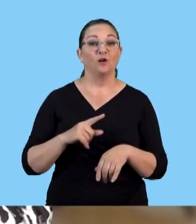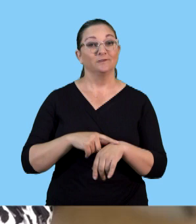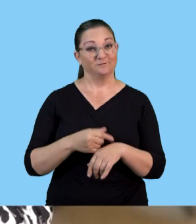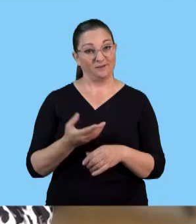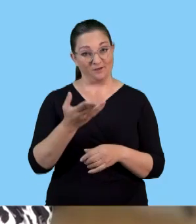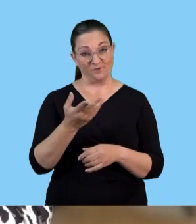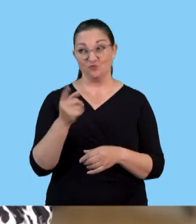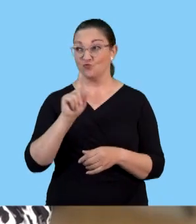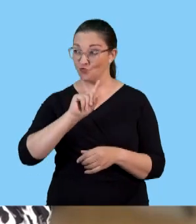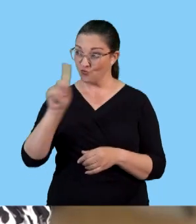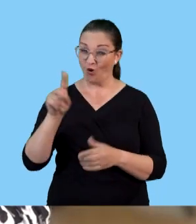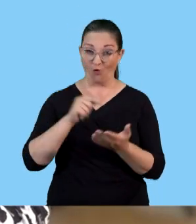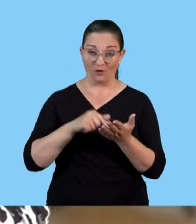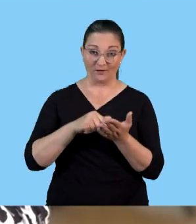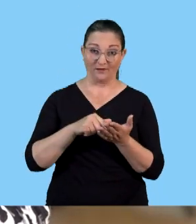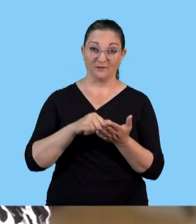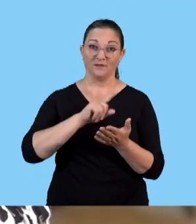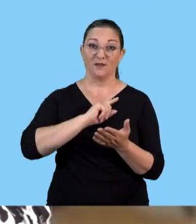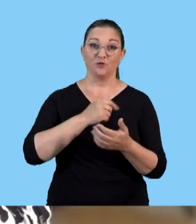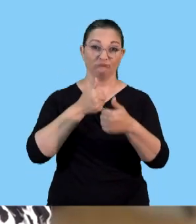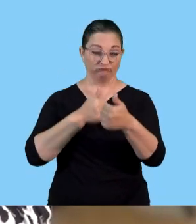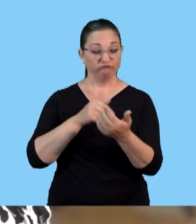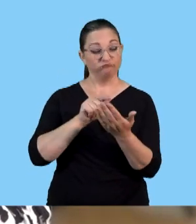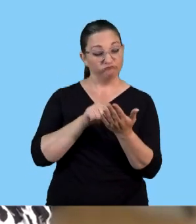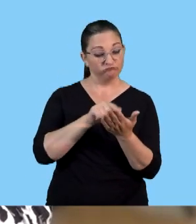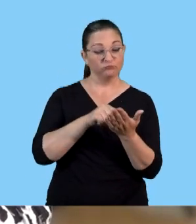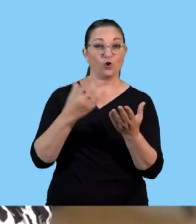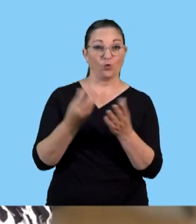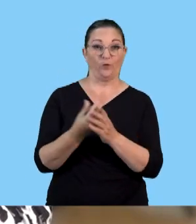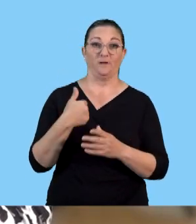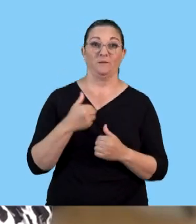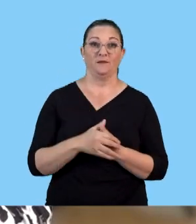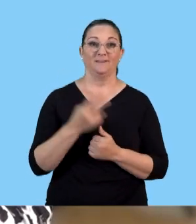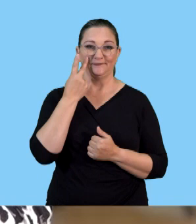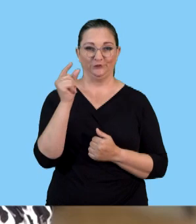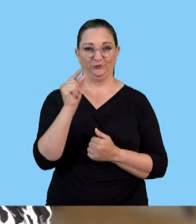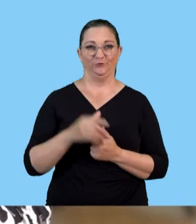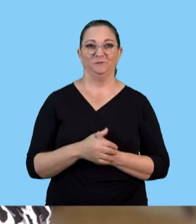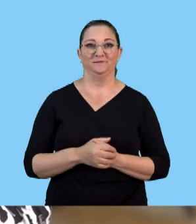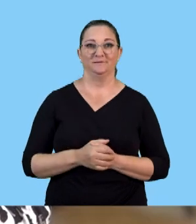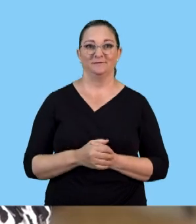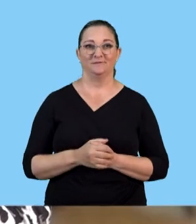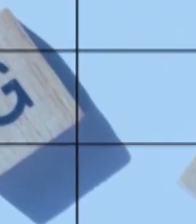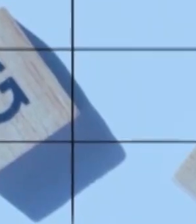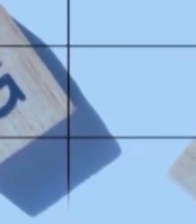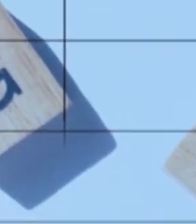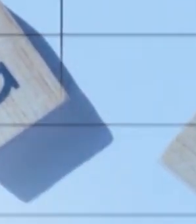give you some time to go and get your calculator so that you can work with me in the next segment. See you soon.